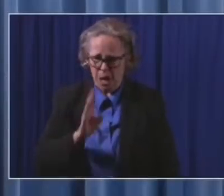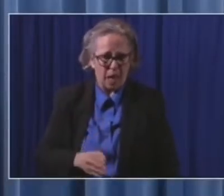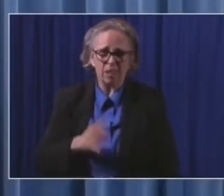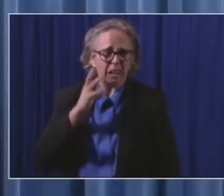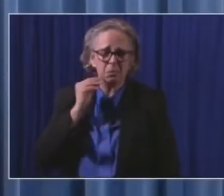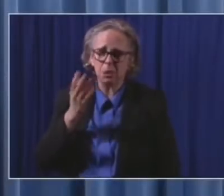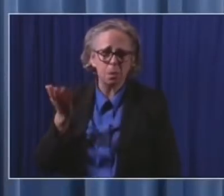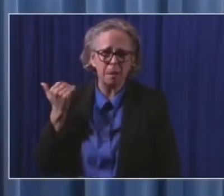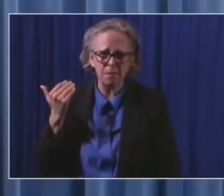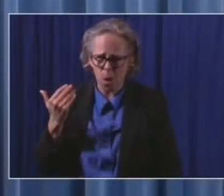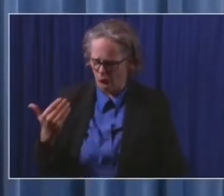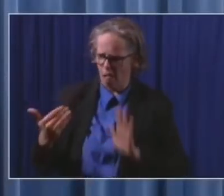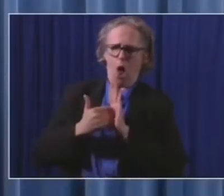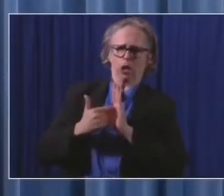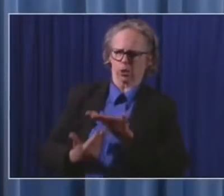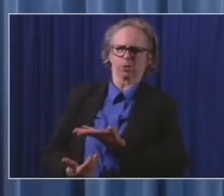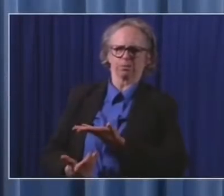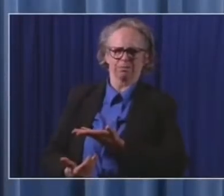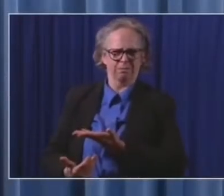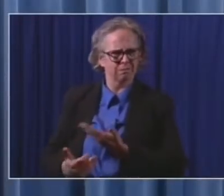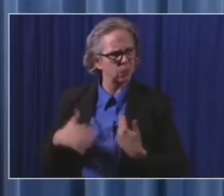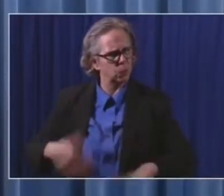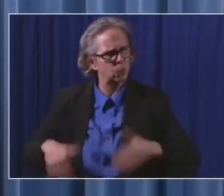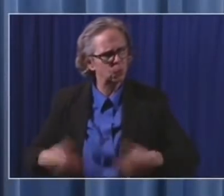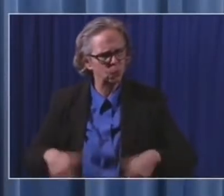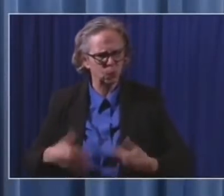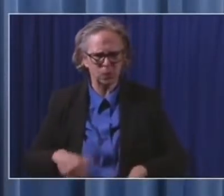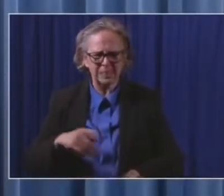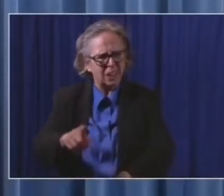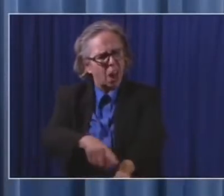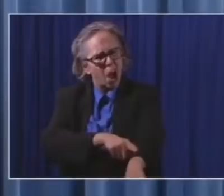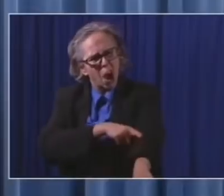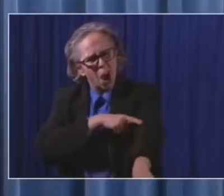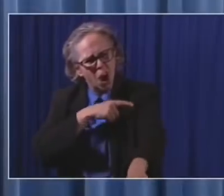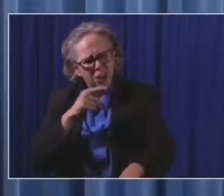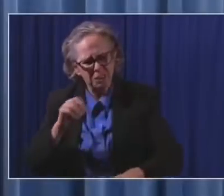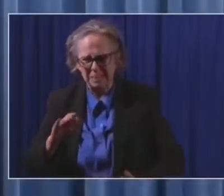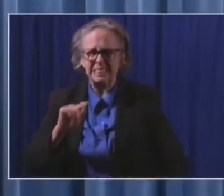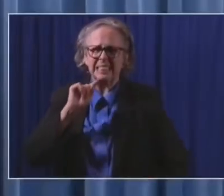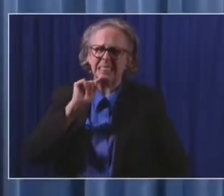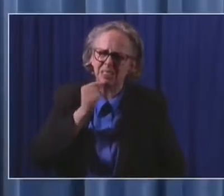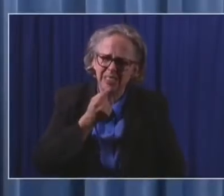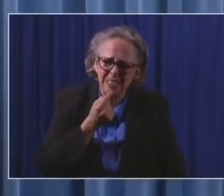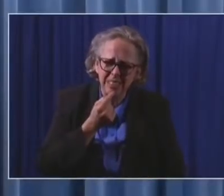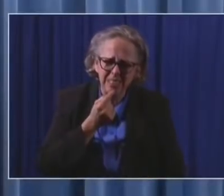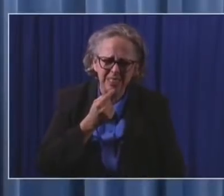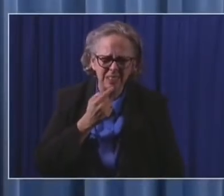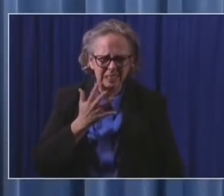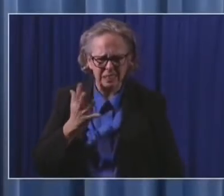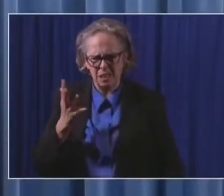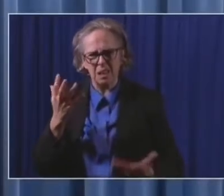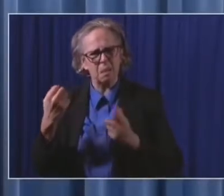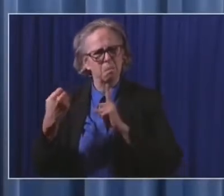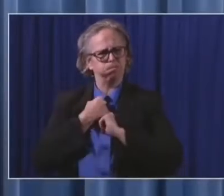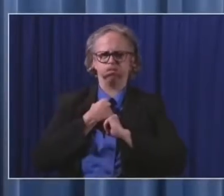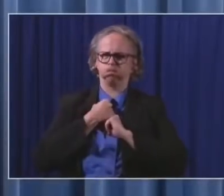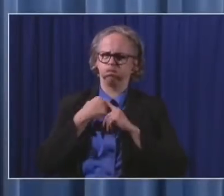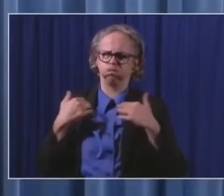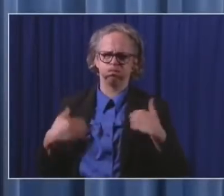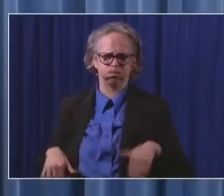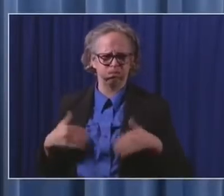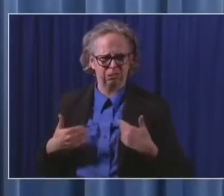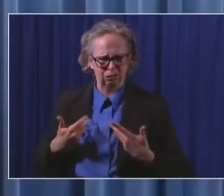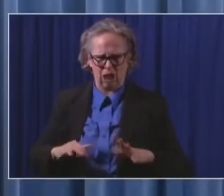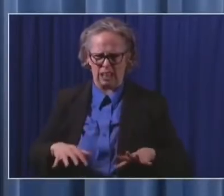emergency. This clearly is a public health emergency of unprecedented duration